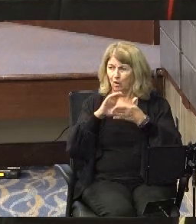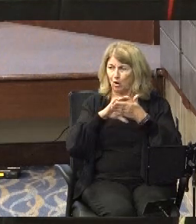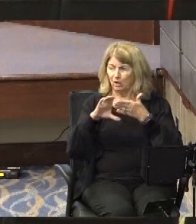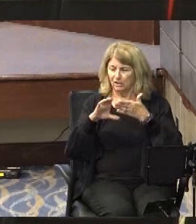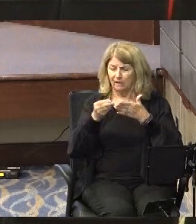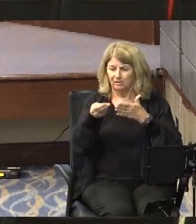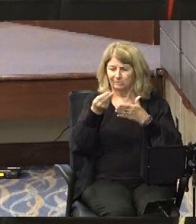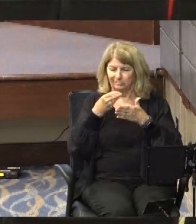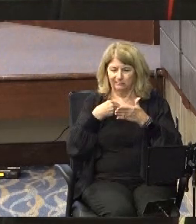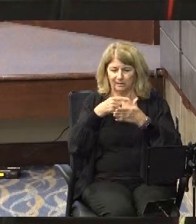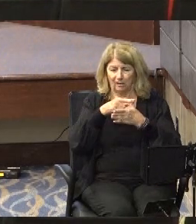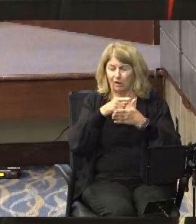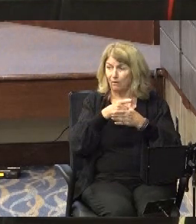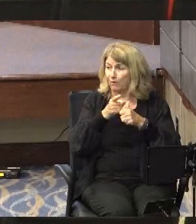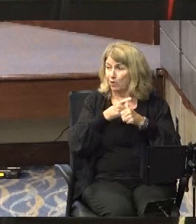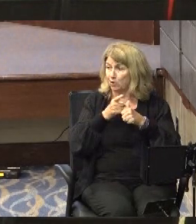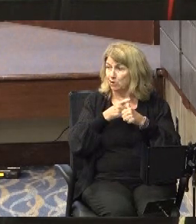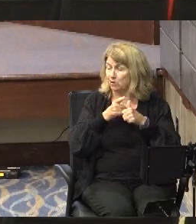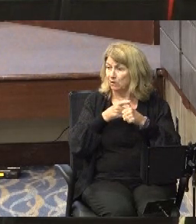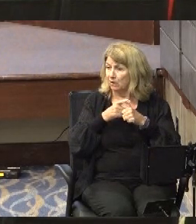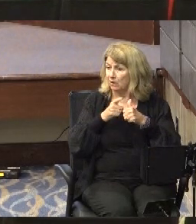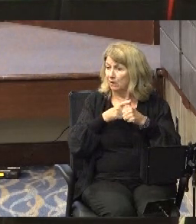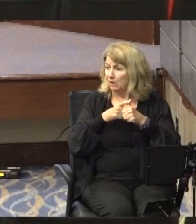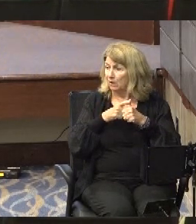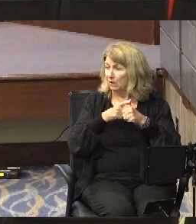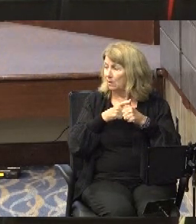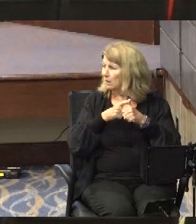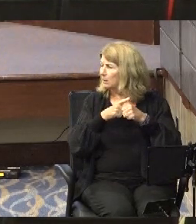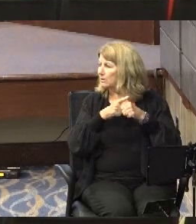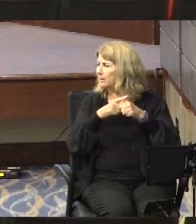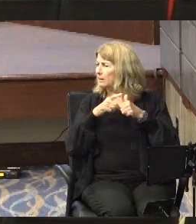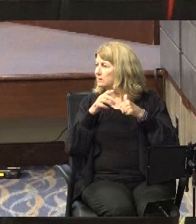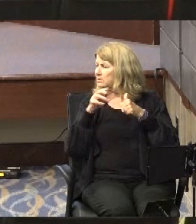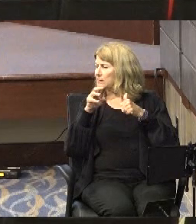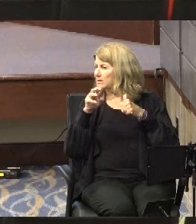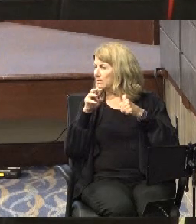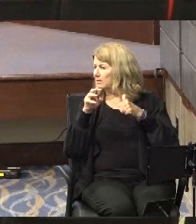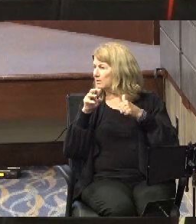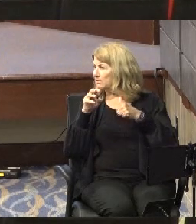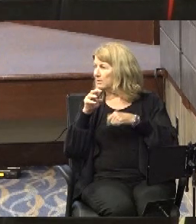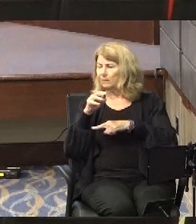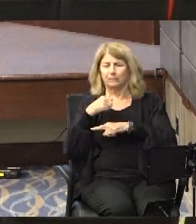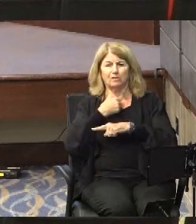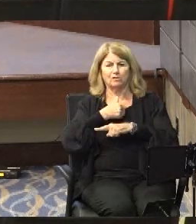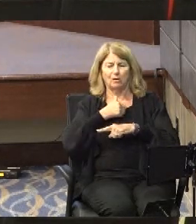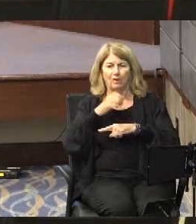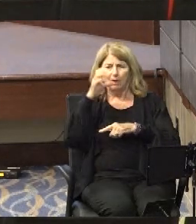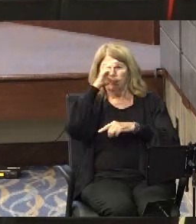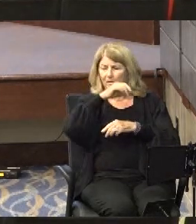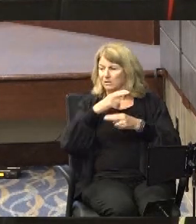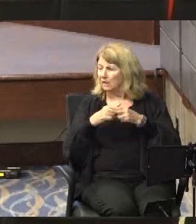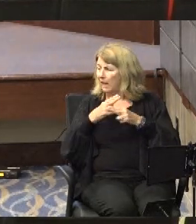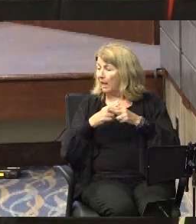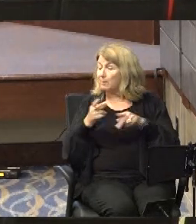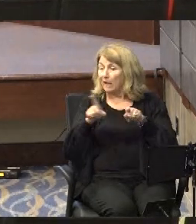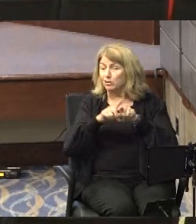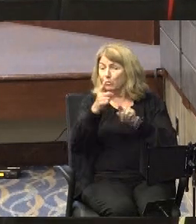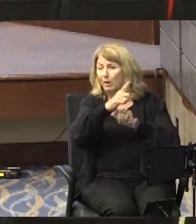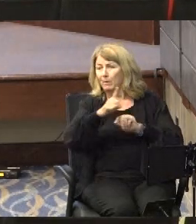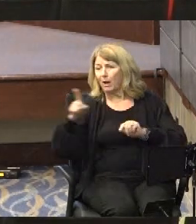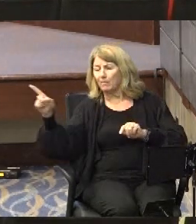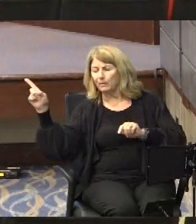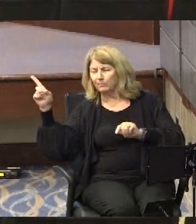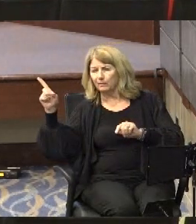here. First up is Meg Salome. If you want to just, as you come up to the podium,